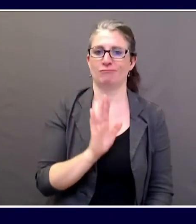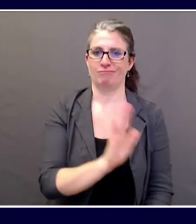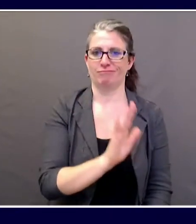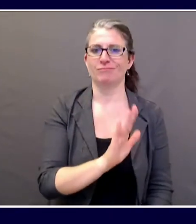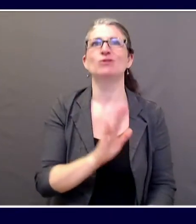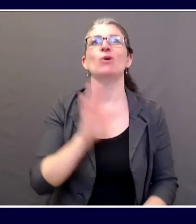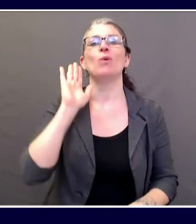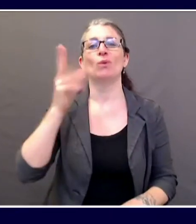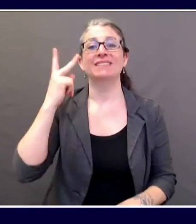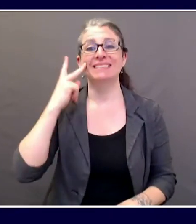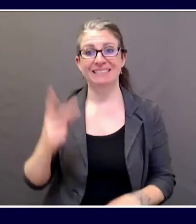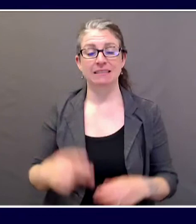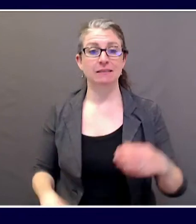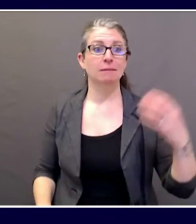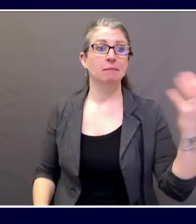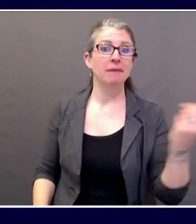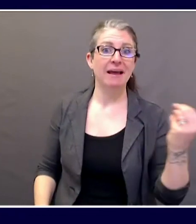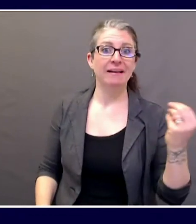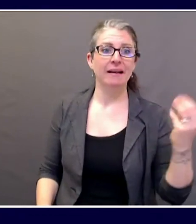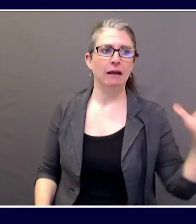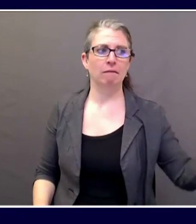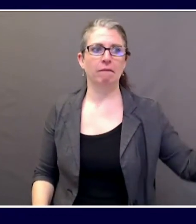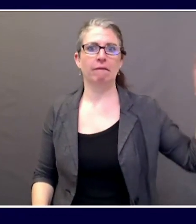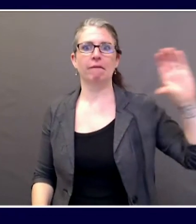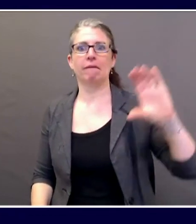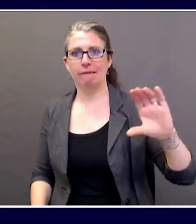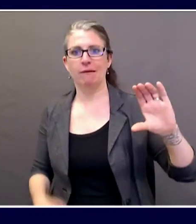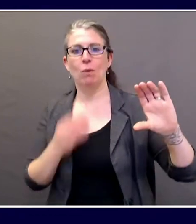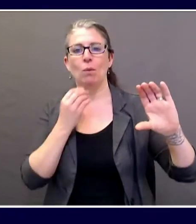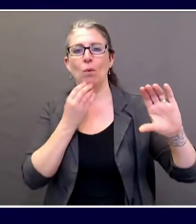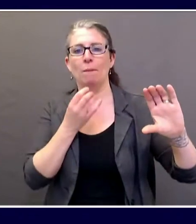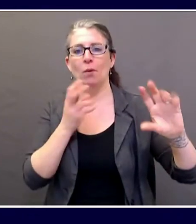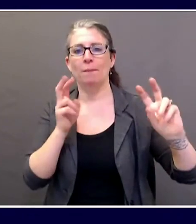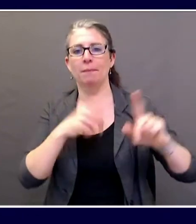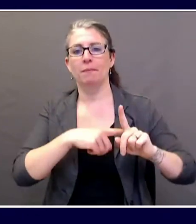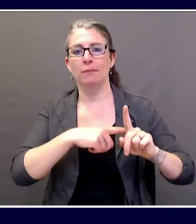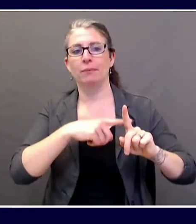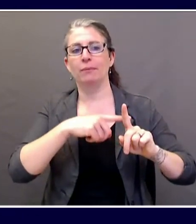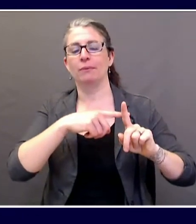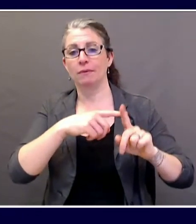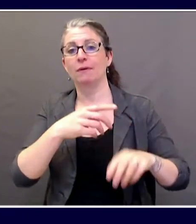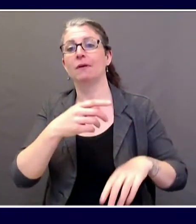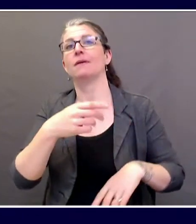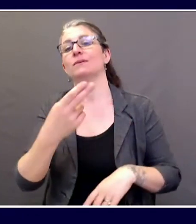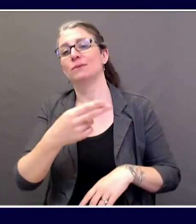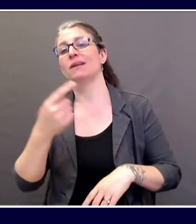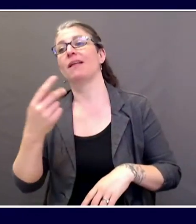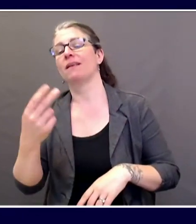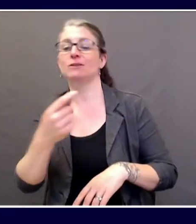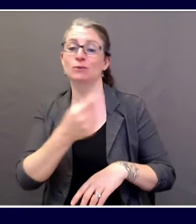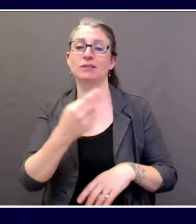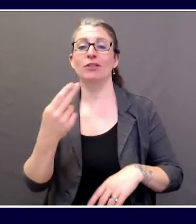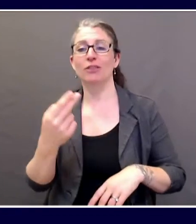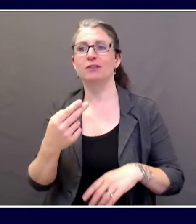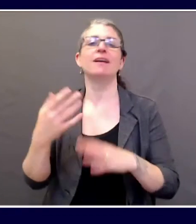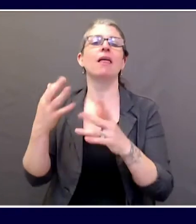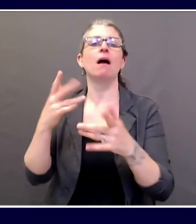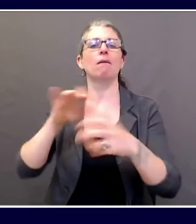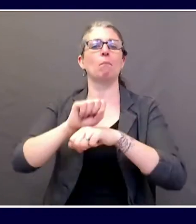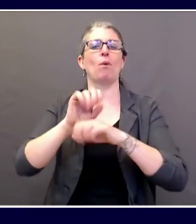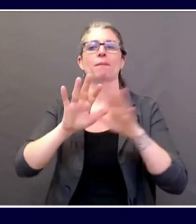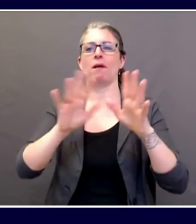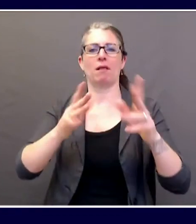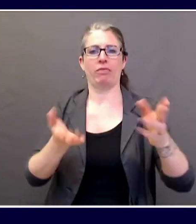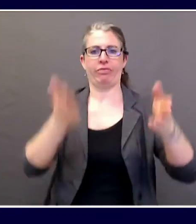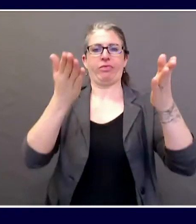effect. It has a lot to do with how long vials can be used for. Gotcha. Thank you so much. Thanks for the patience. Yep.